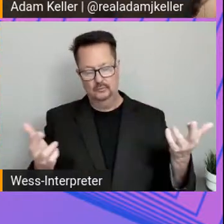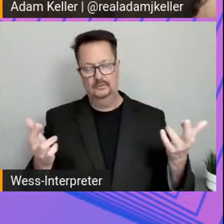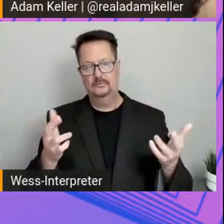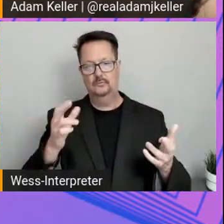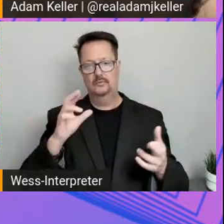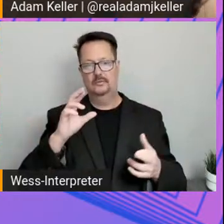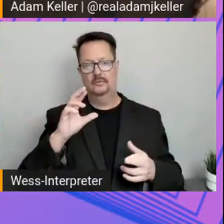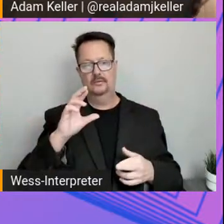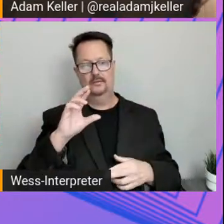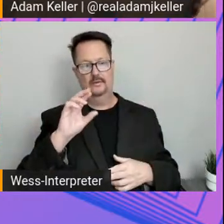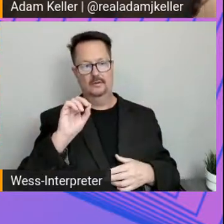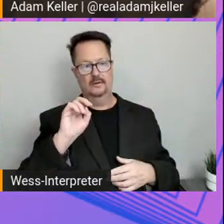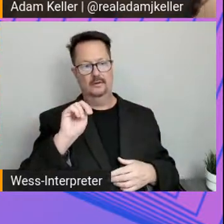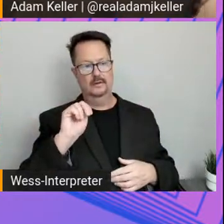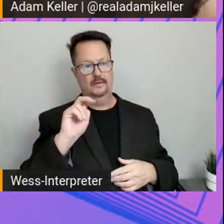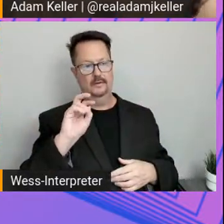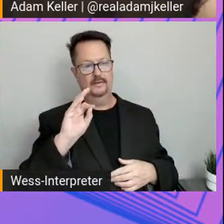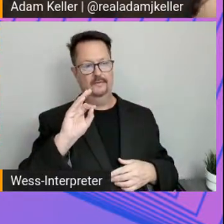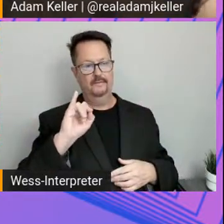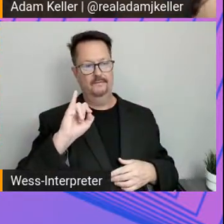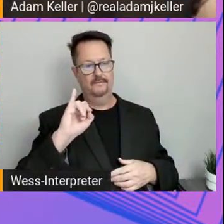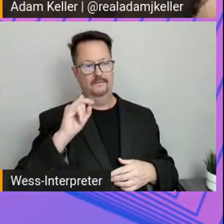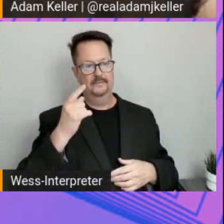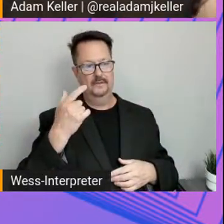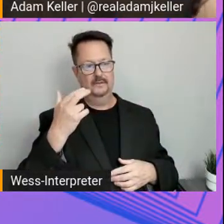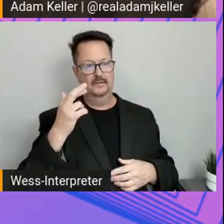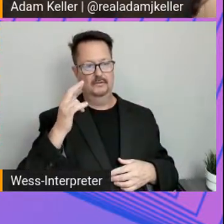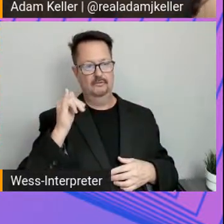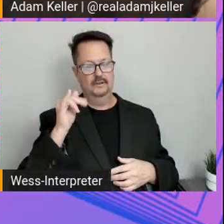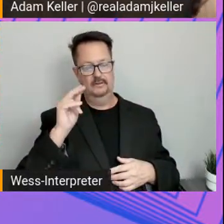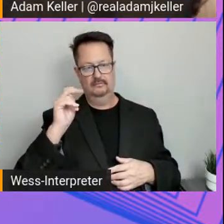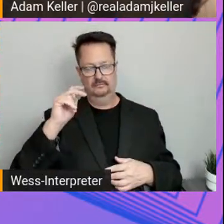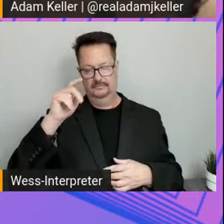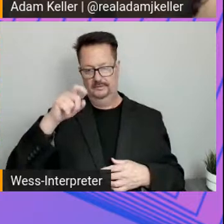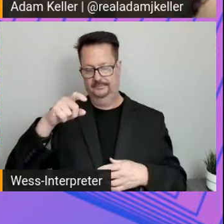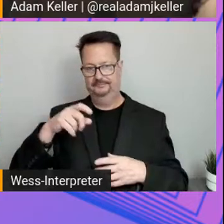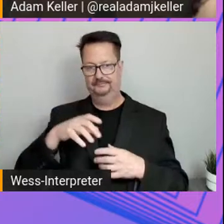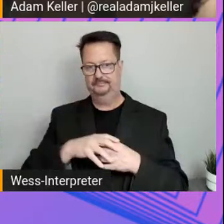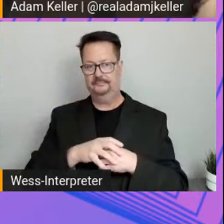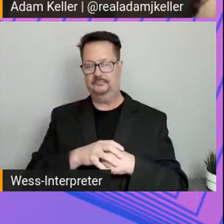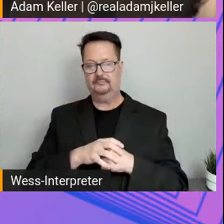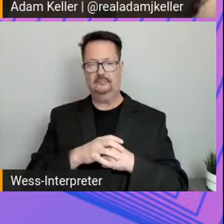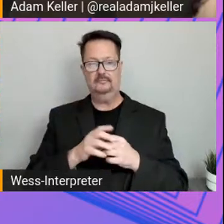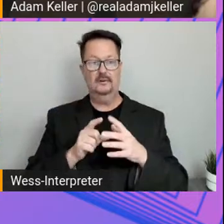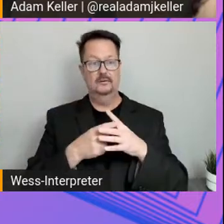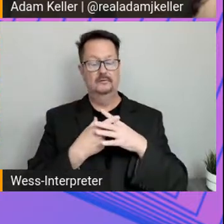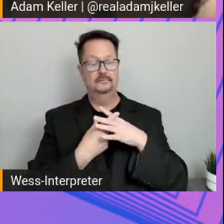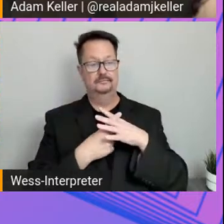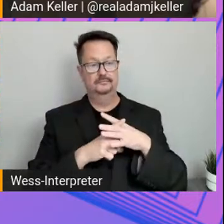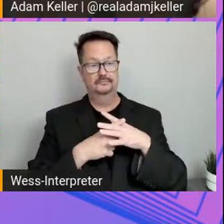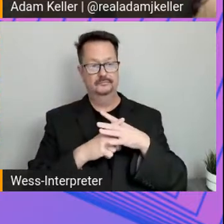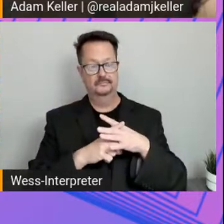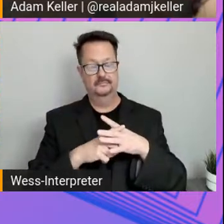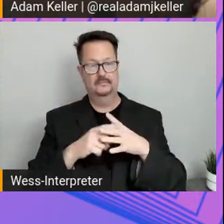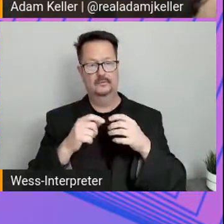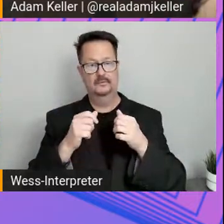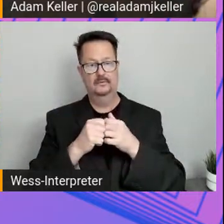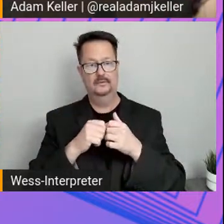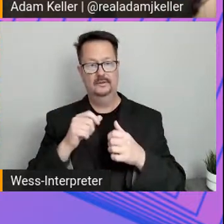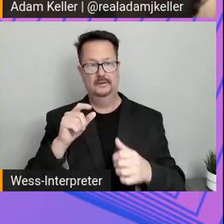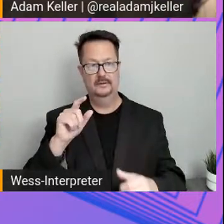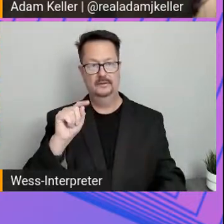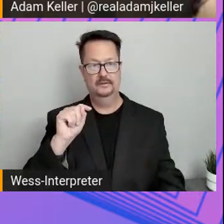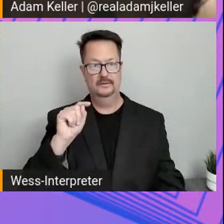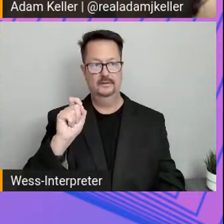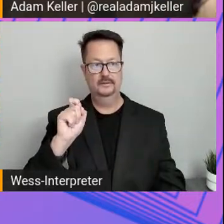necessary. So we're going to start by modifying our CDK stack.ts file. And what